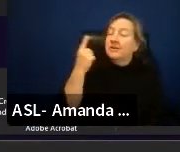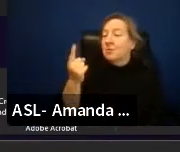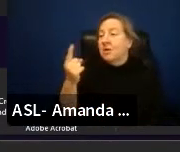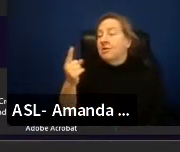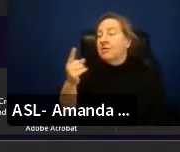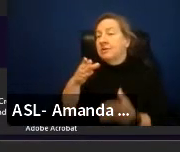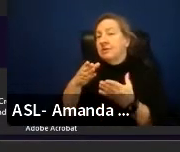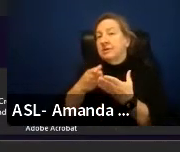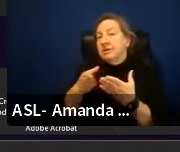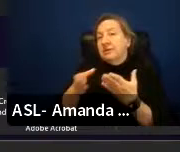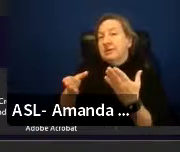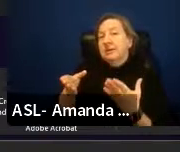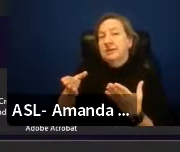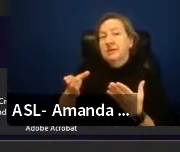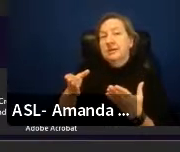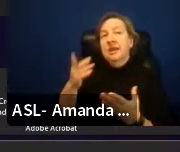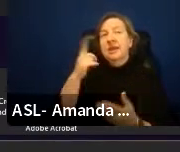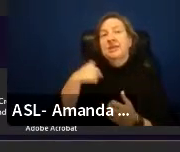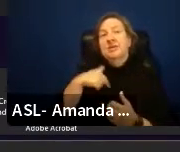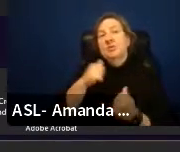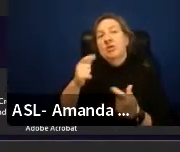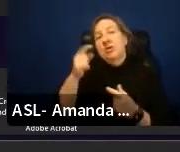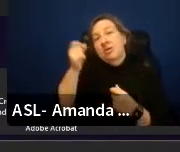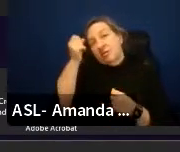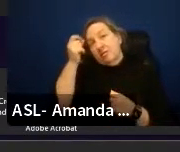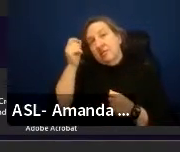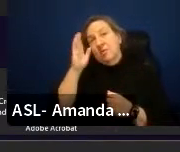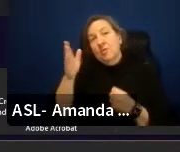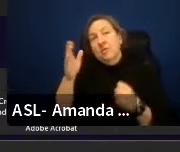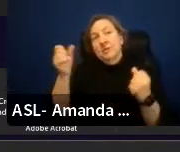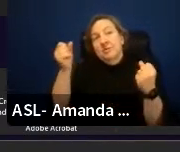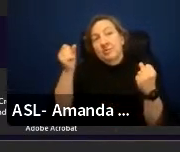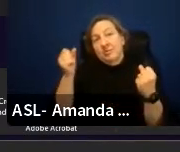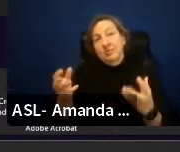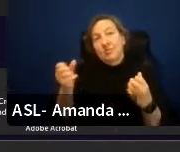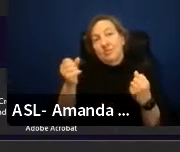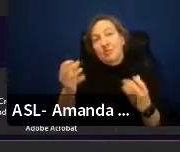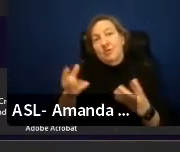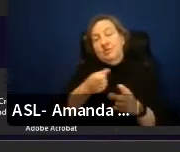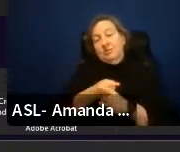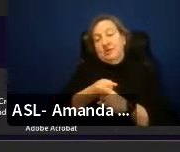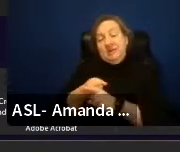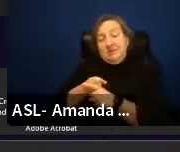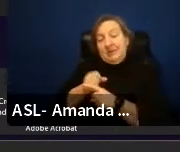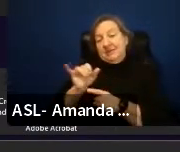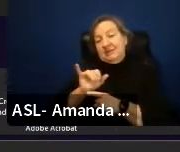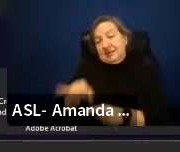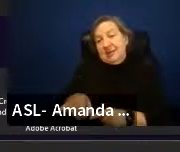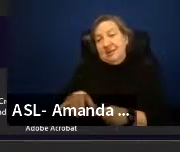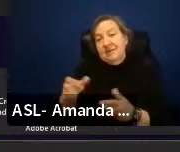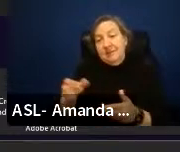that, well, I think we all understand there's just gonna be multiple impacts in that way.